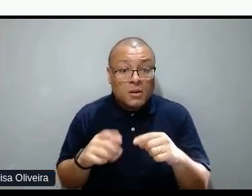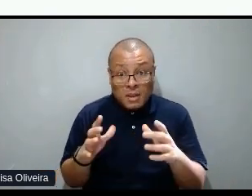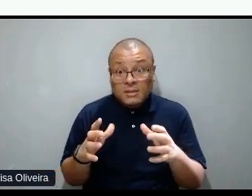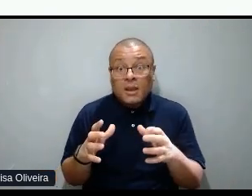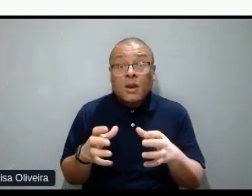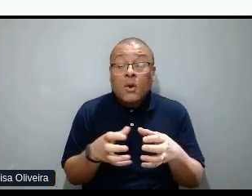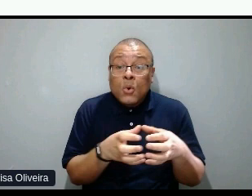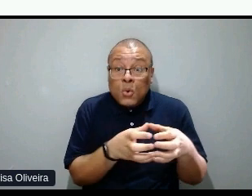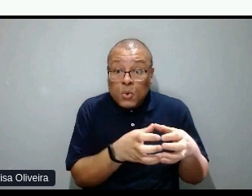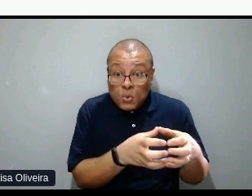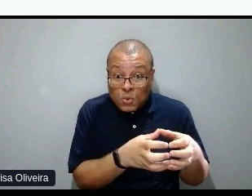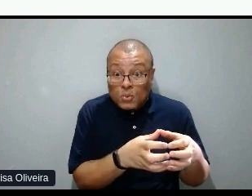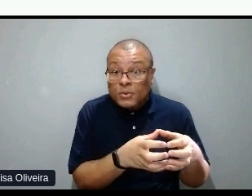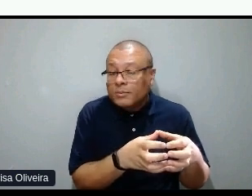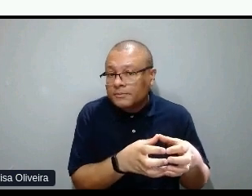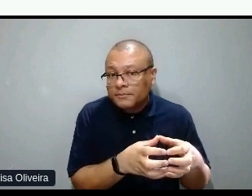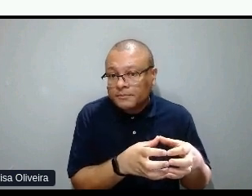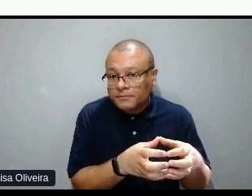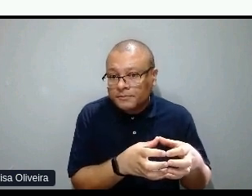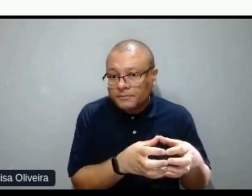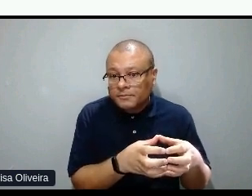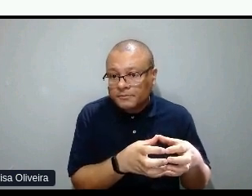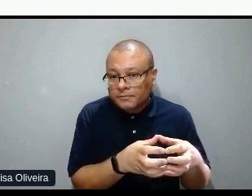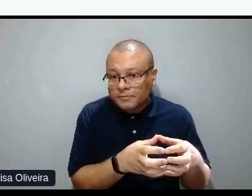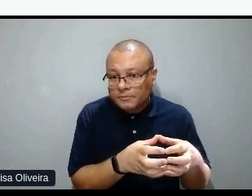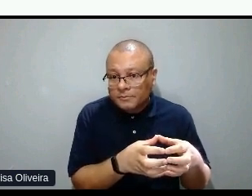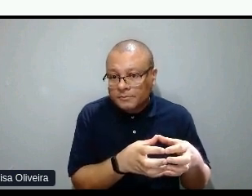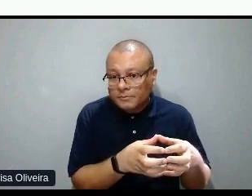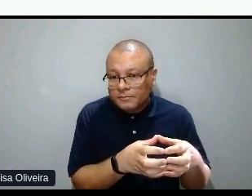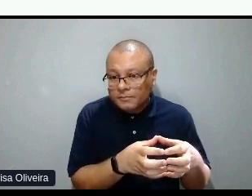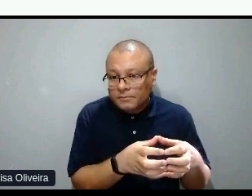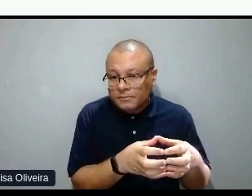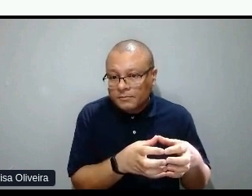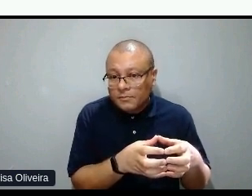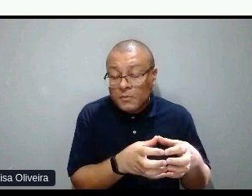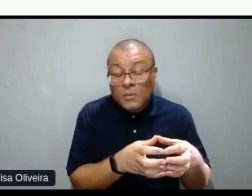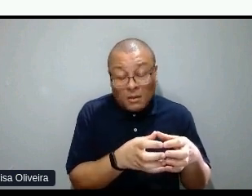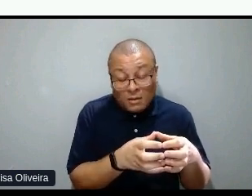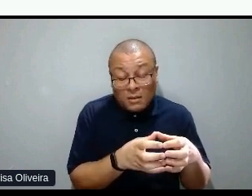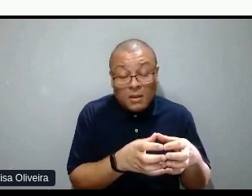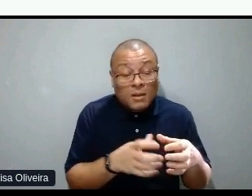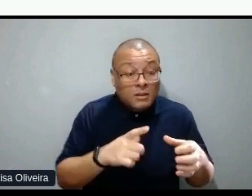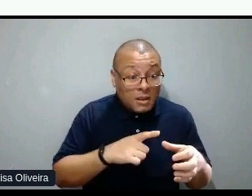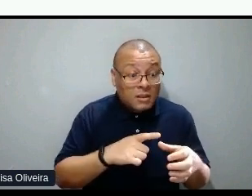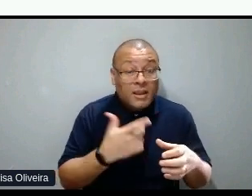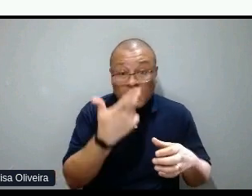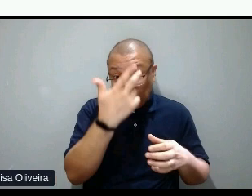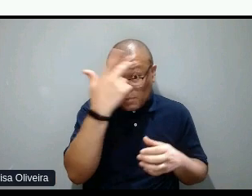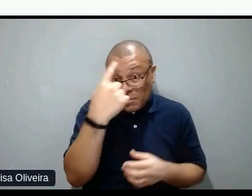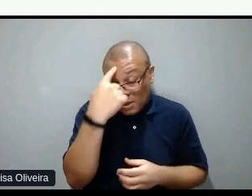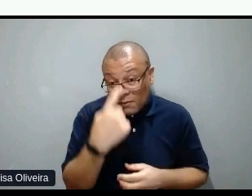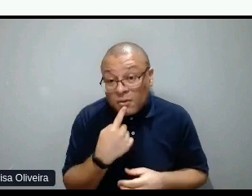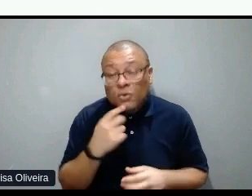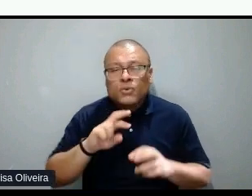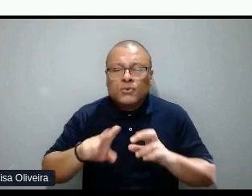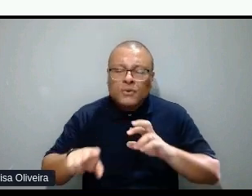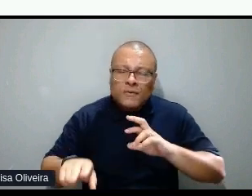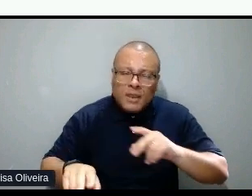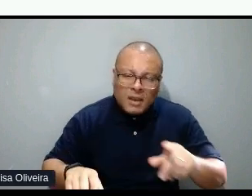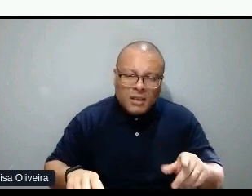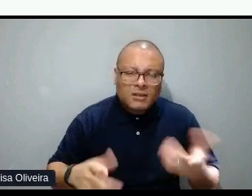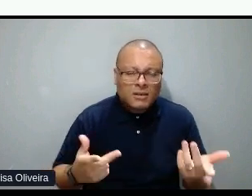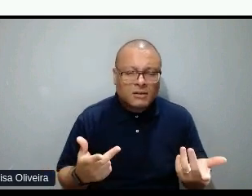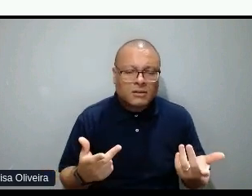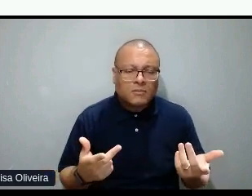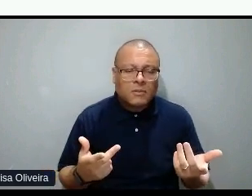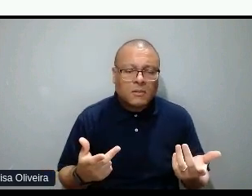people. And that has a that there's a different color to it, a different color to the skin, which meant that